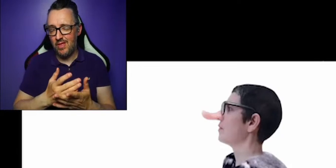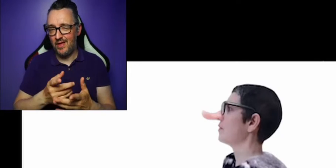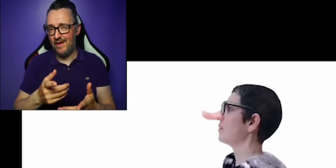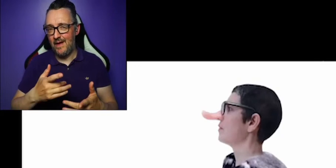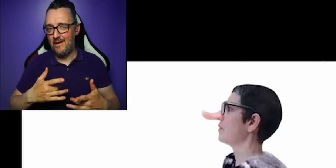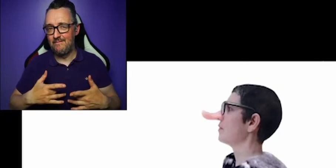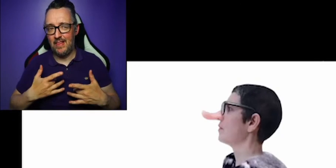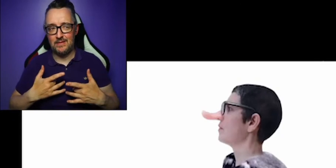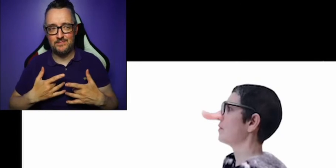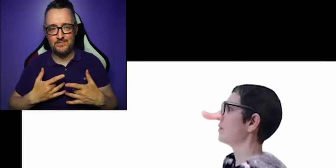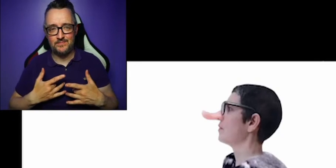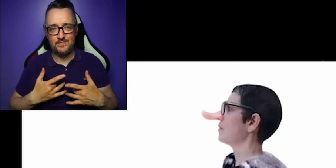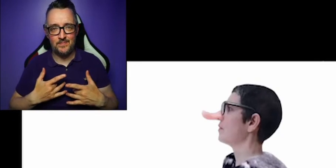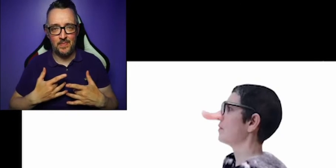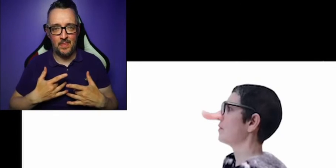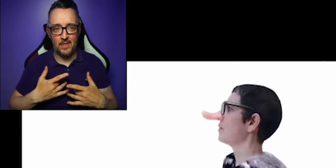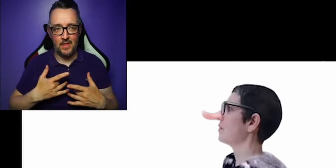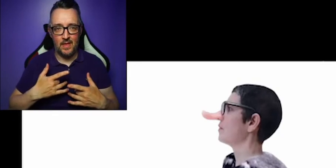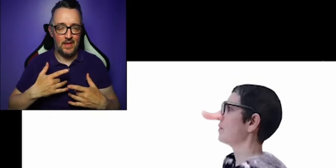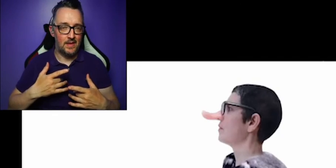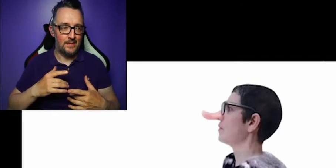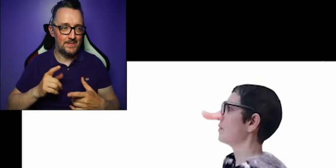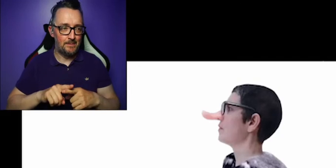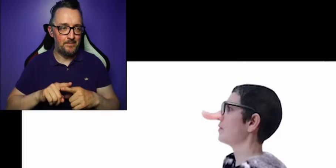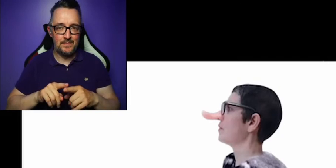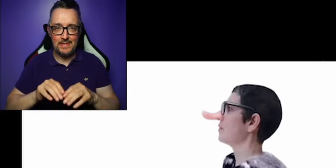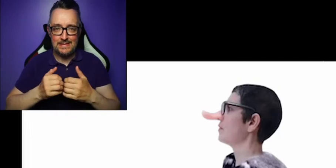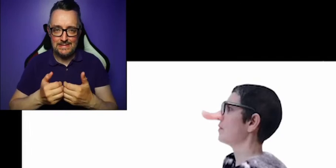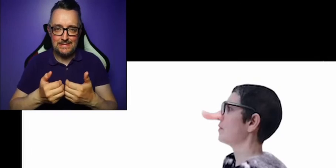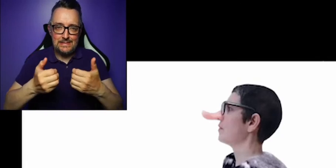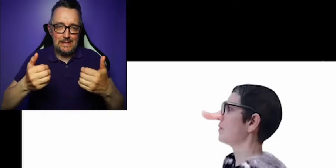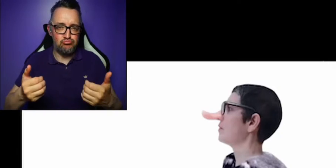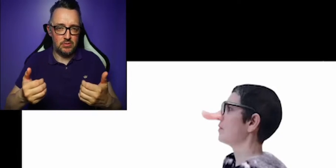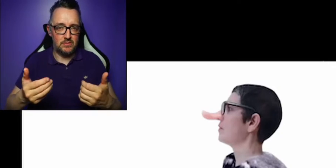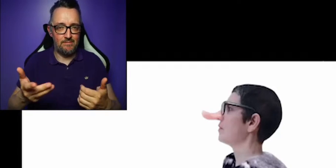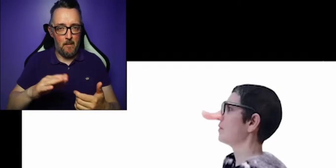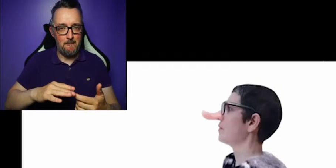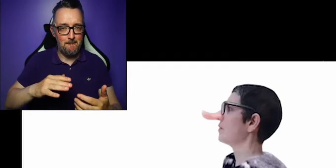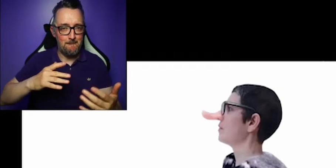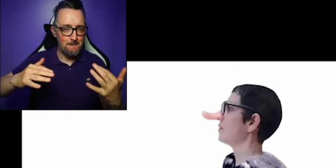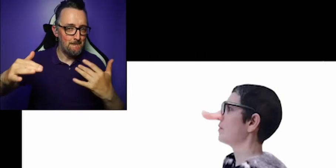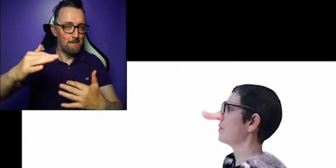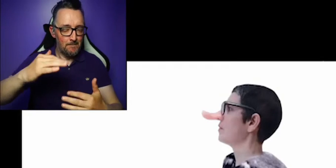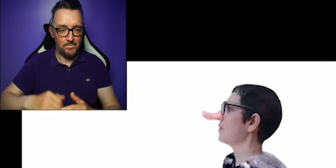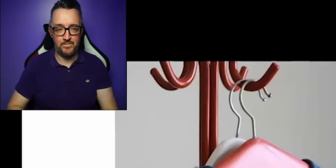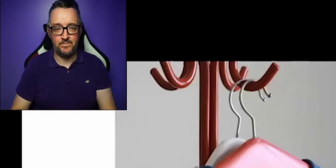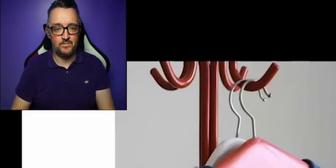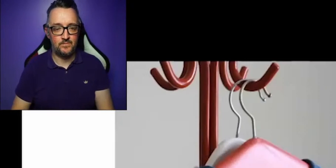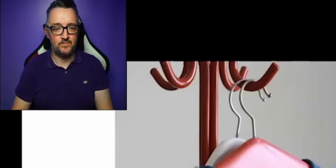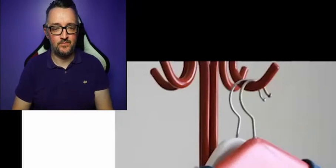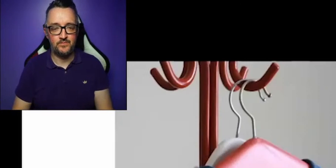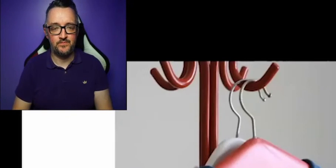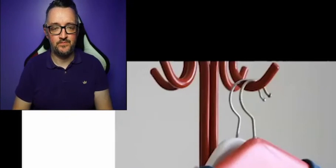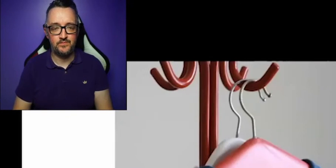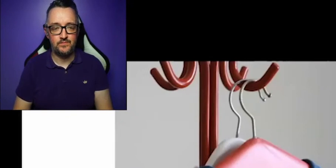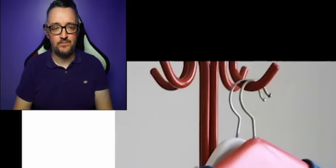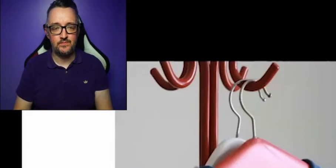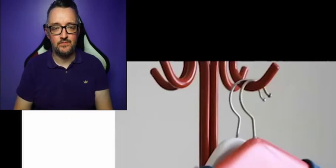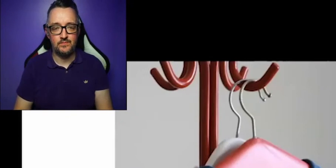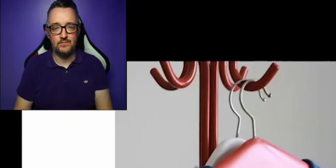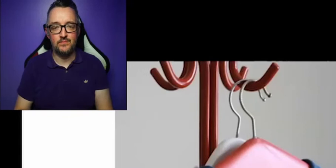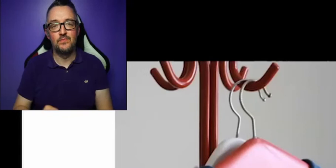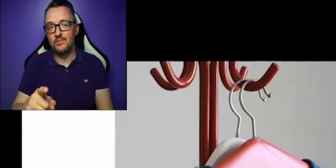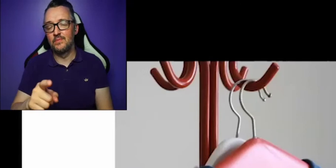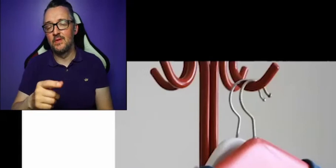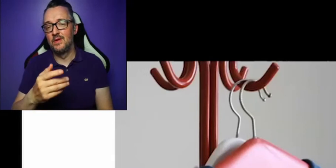self-contained and separate. Definitely. In a way. Definitely. So yeah. Everyone definitely needs to